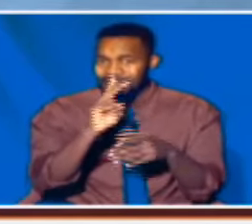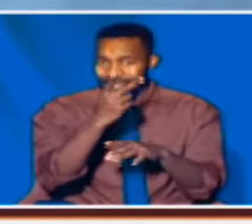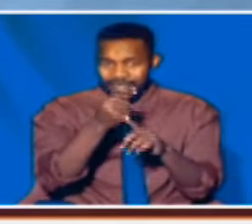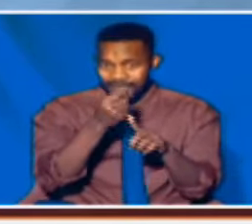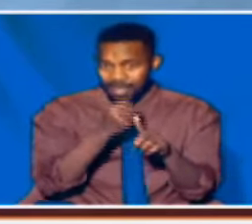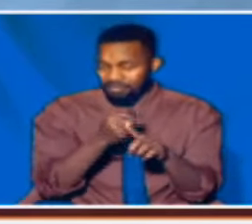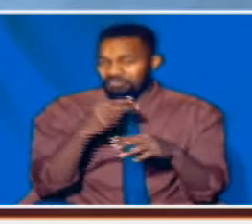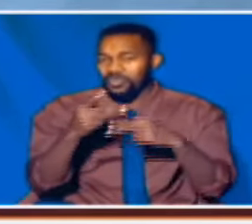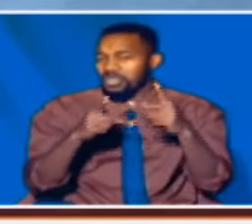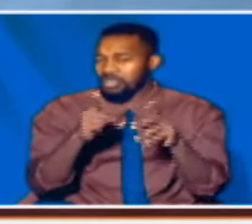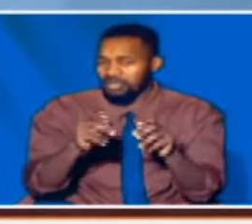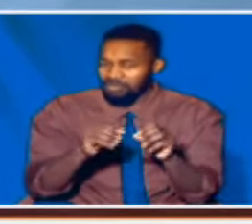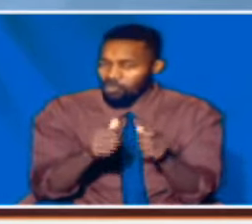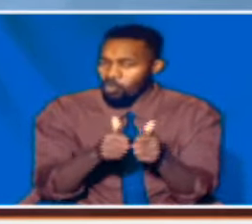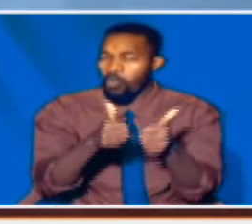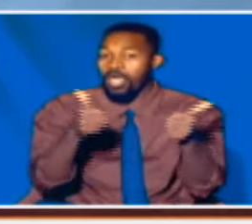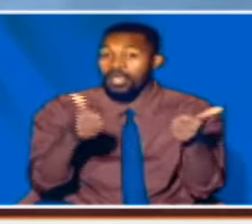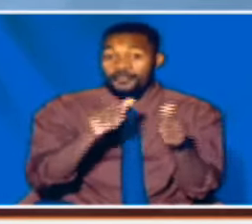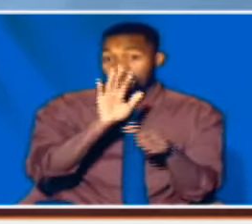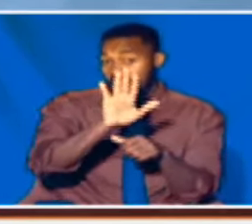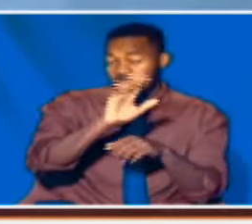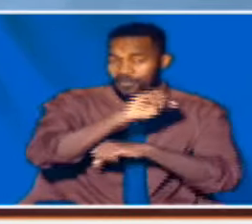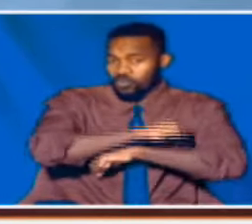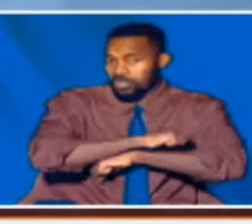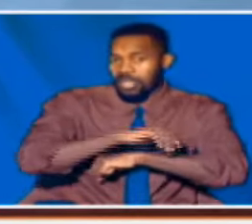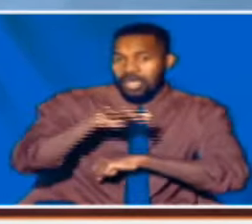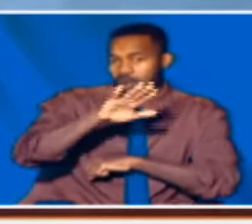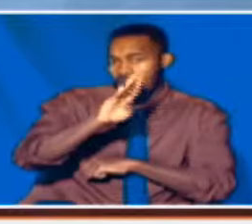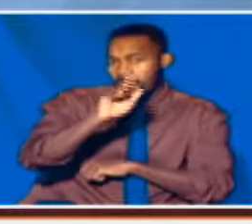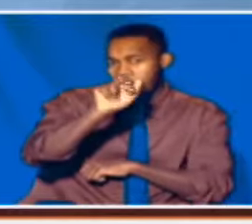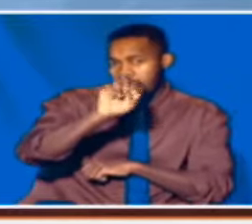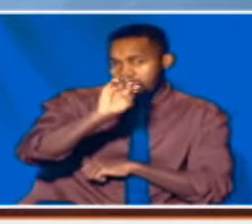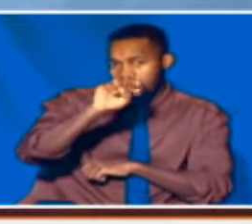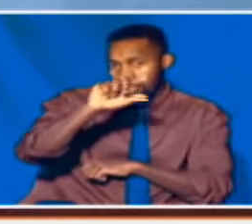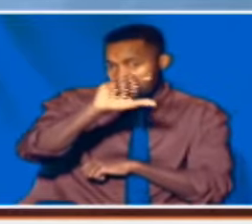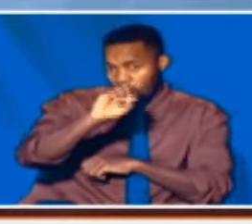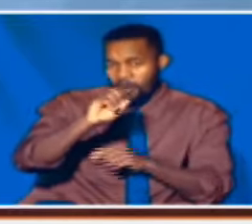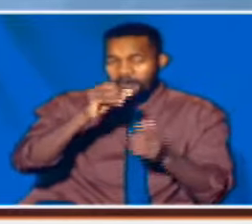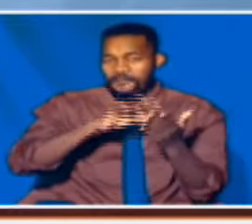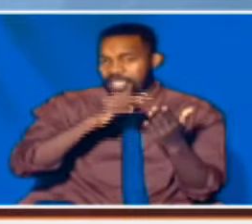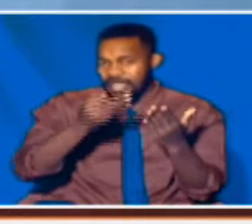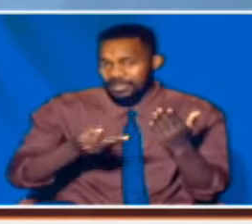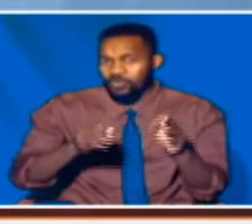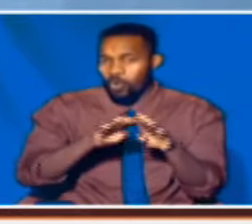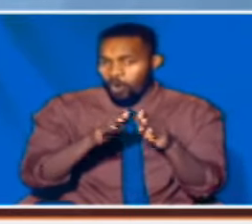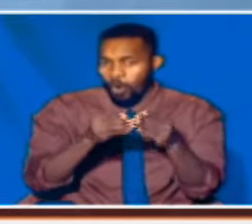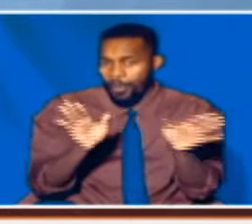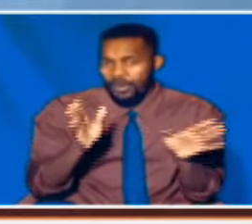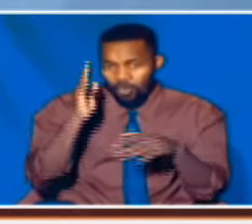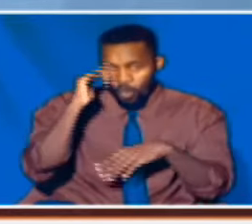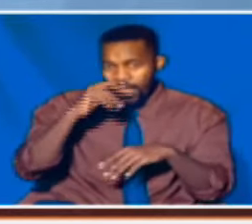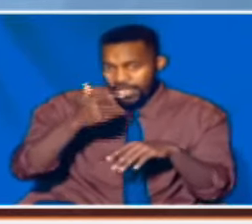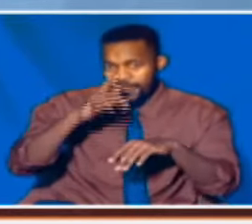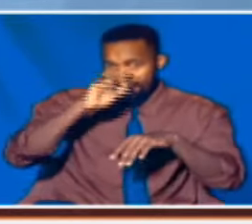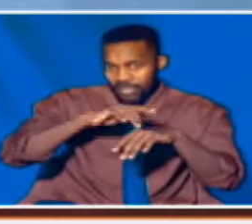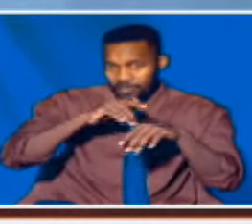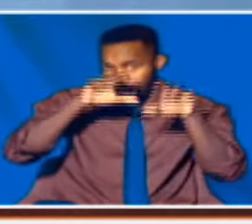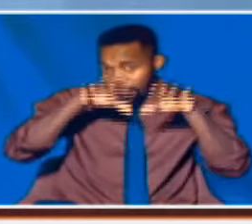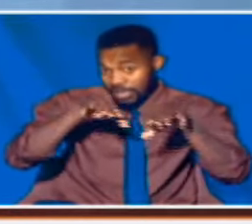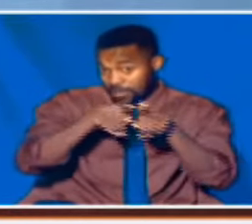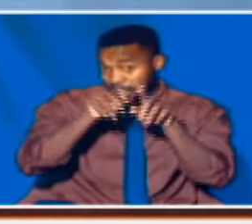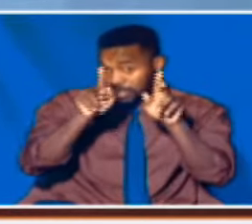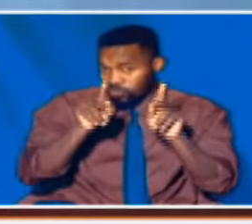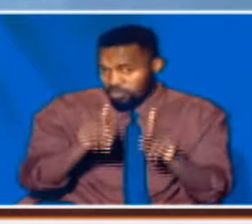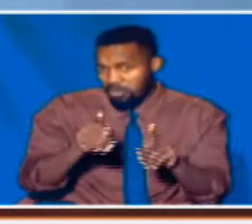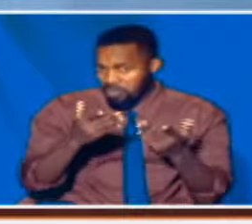term. This has more than five schools in Baringo County failed to reopen due to the effects of the floods. And in Kisumu,